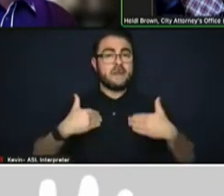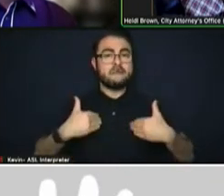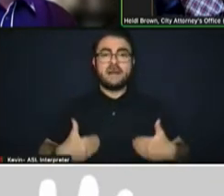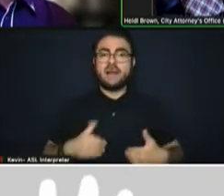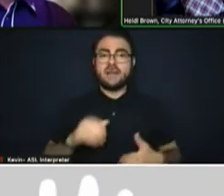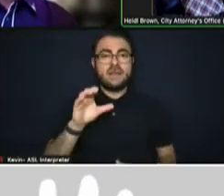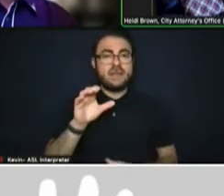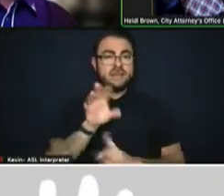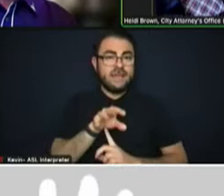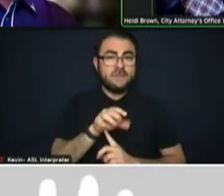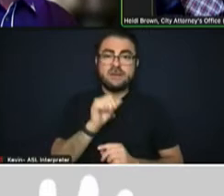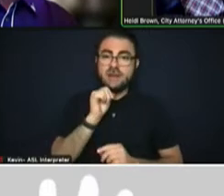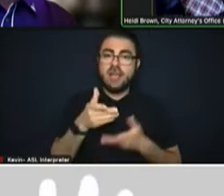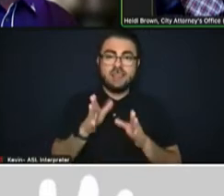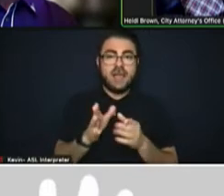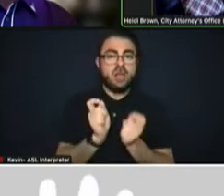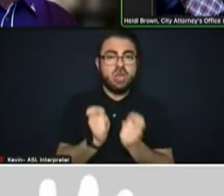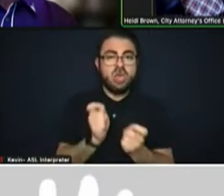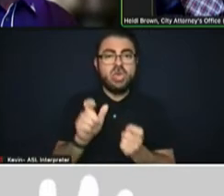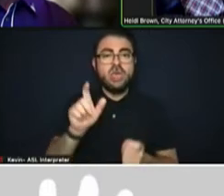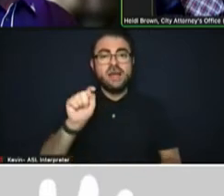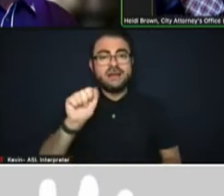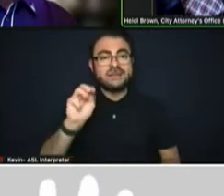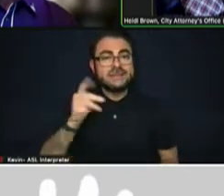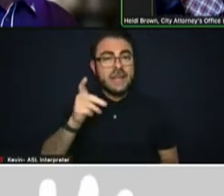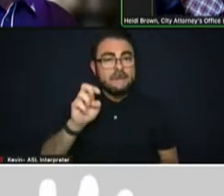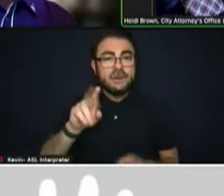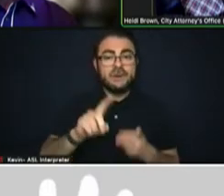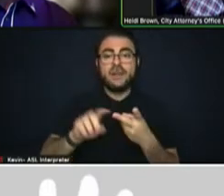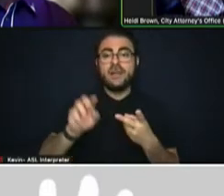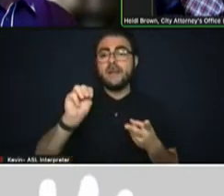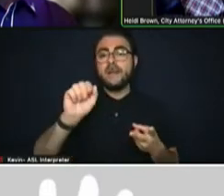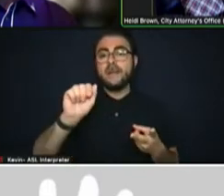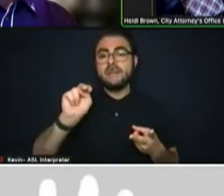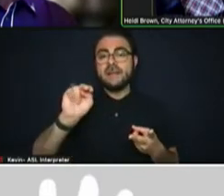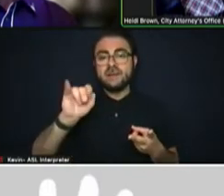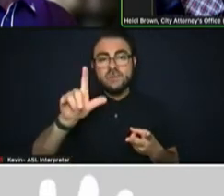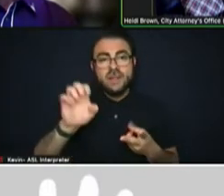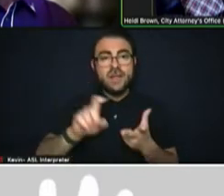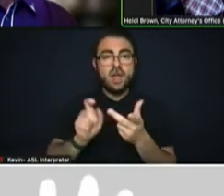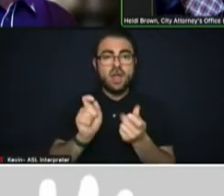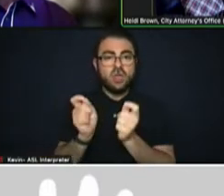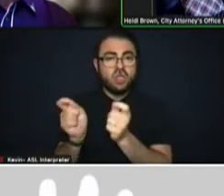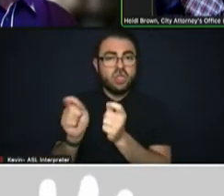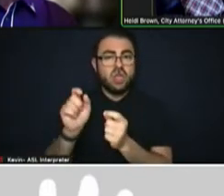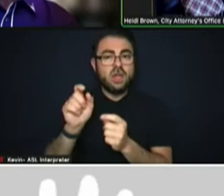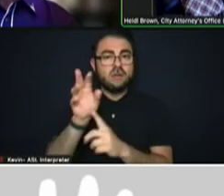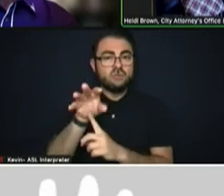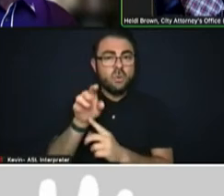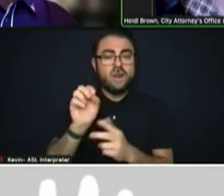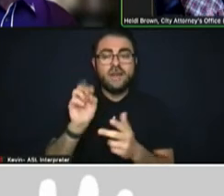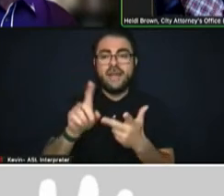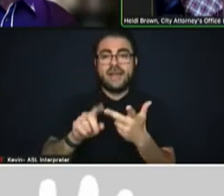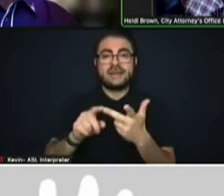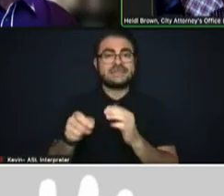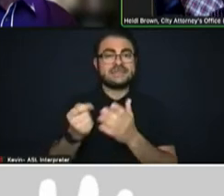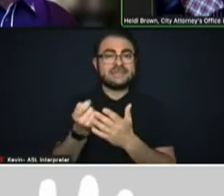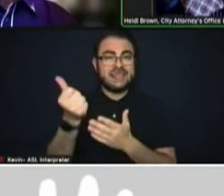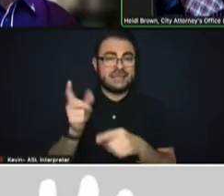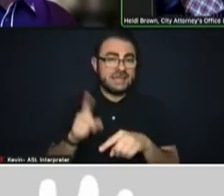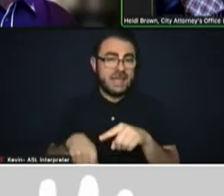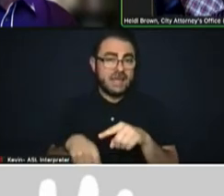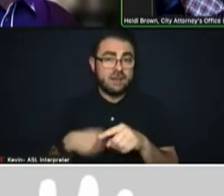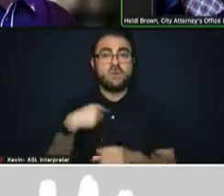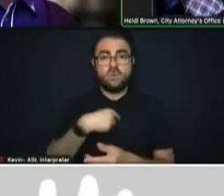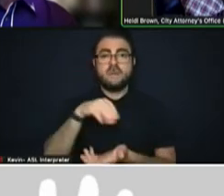with, manipulating, or altering content or deleting recordings. So we put that right in the policy.